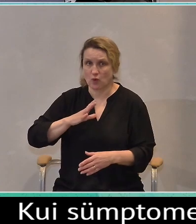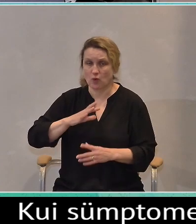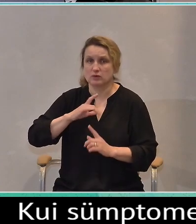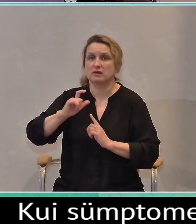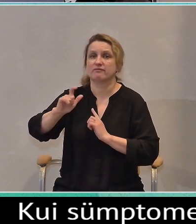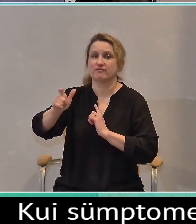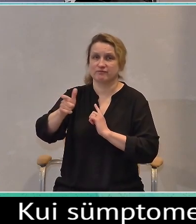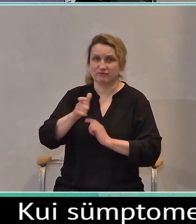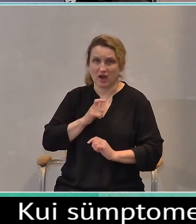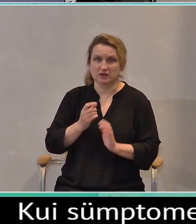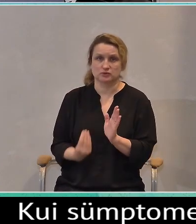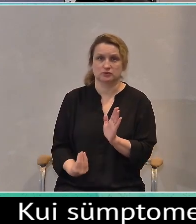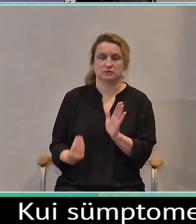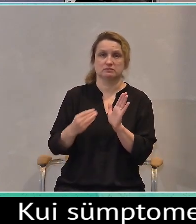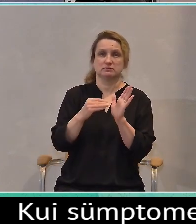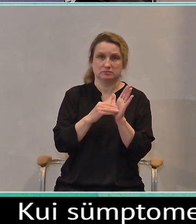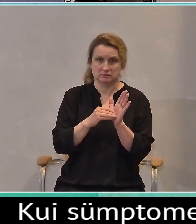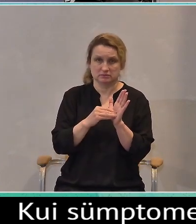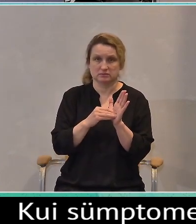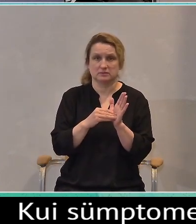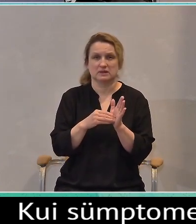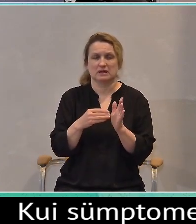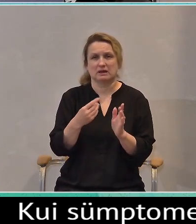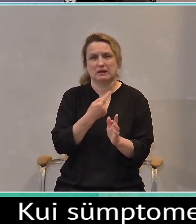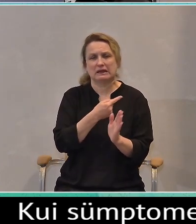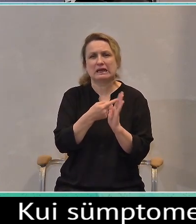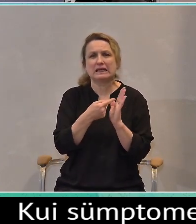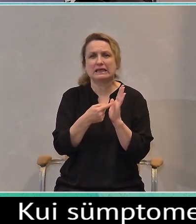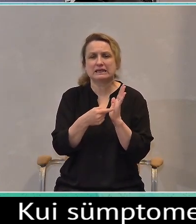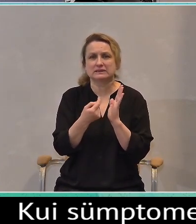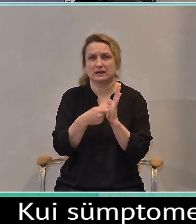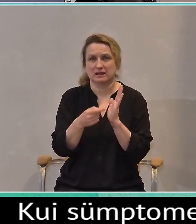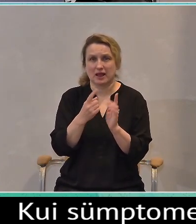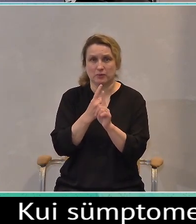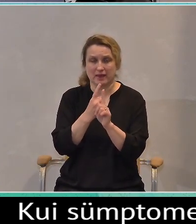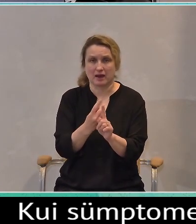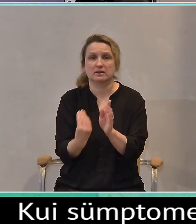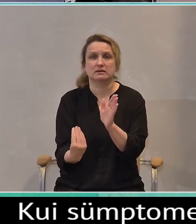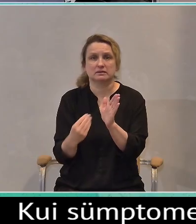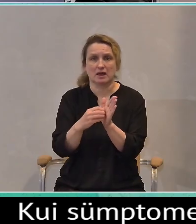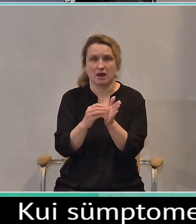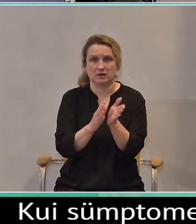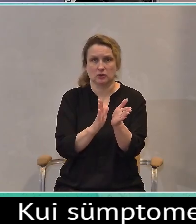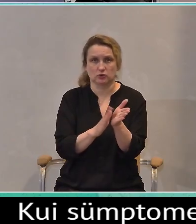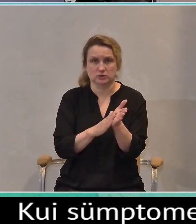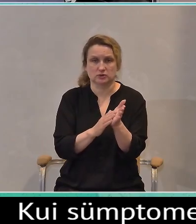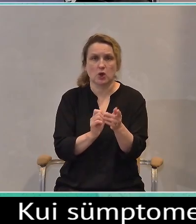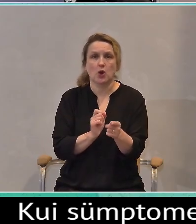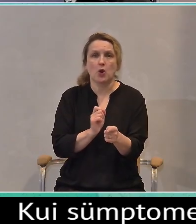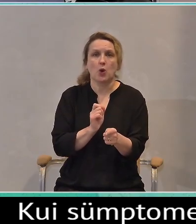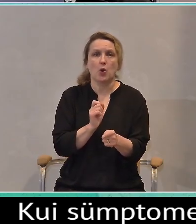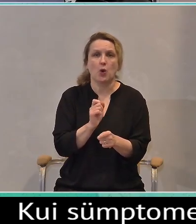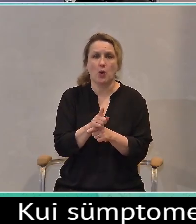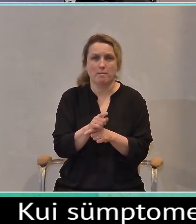and after I'd waited for 3 months, I received my answer. The diagnosis was